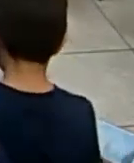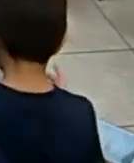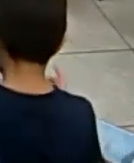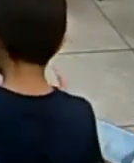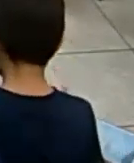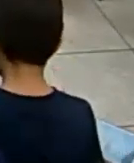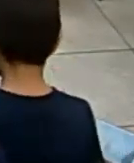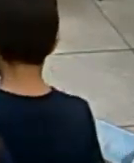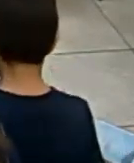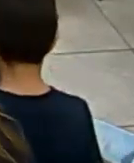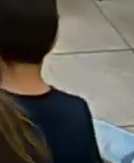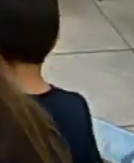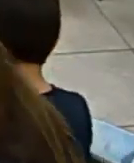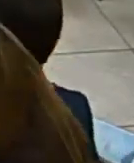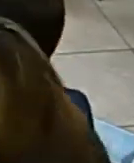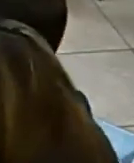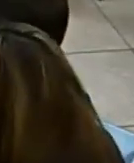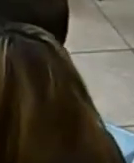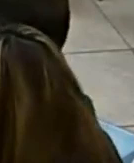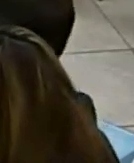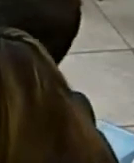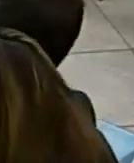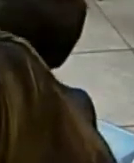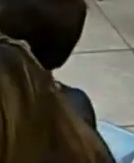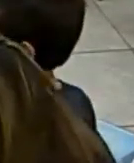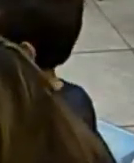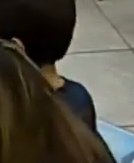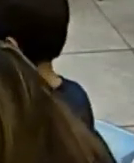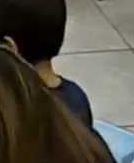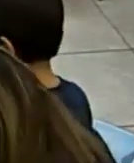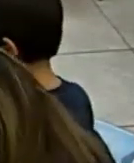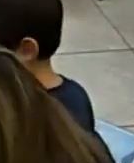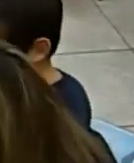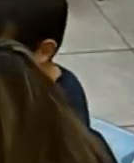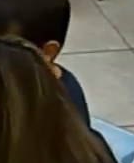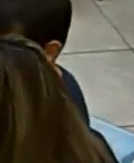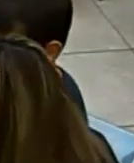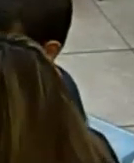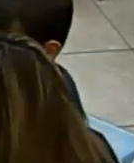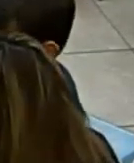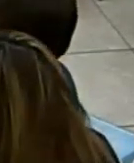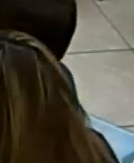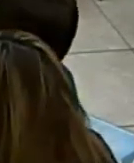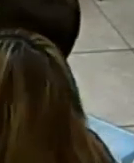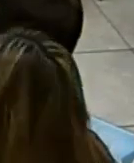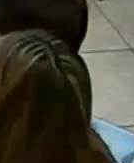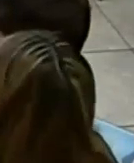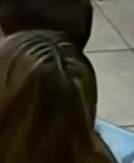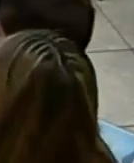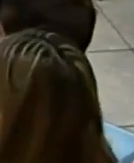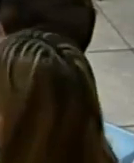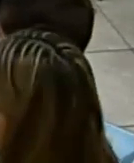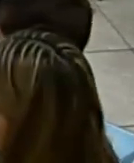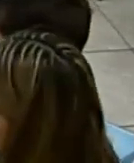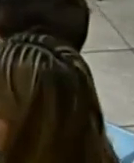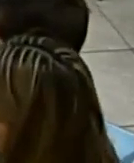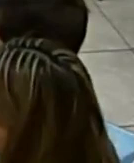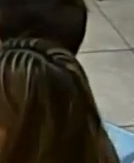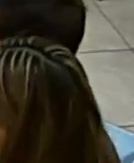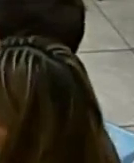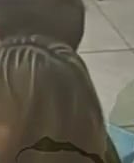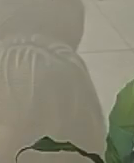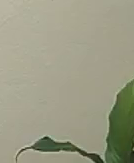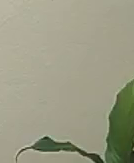our service is going to be transferred to the 25th. We're not going to have Tuesday. Our service is going to be on Wednesday,